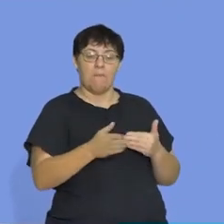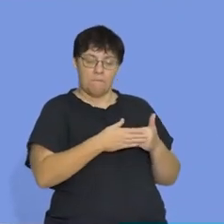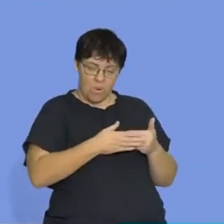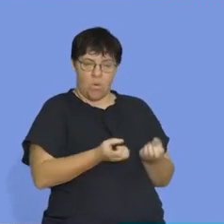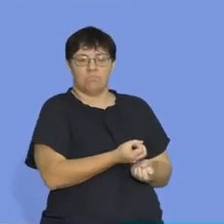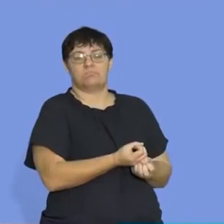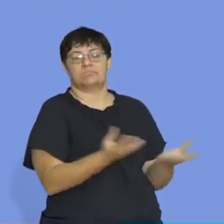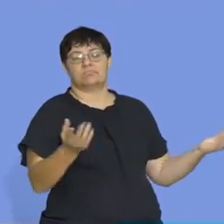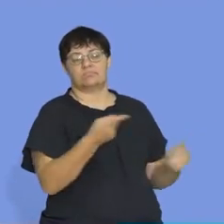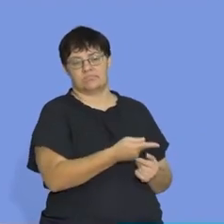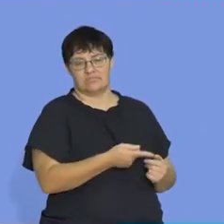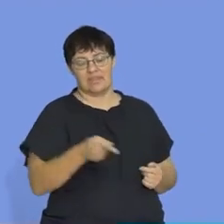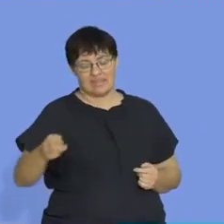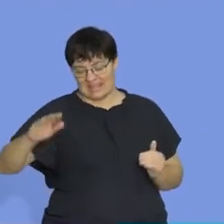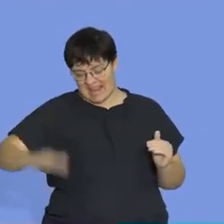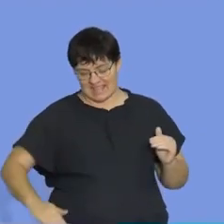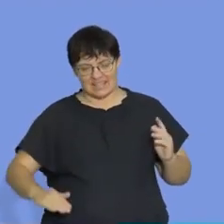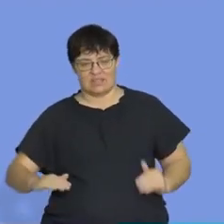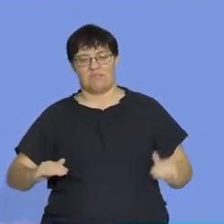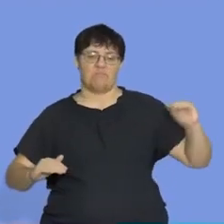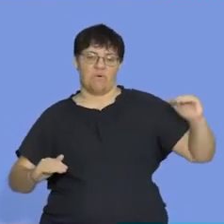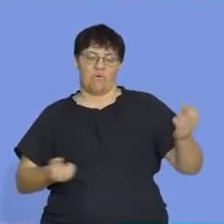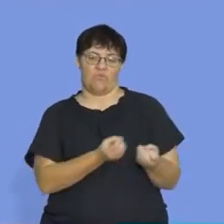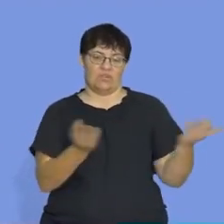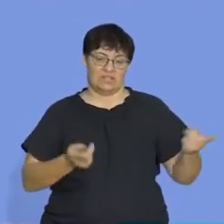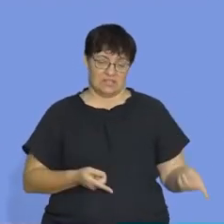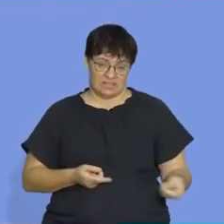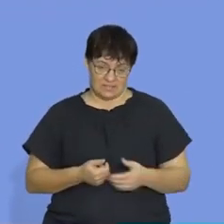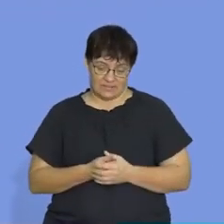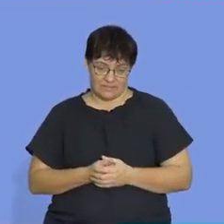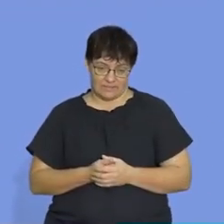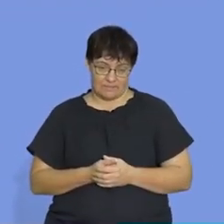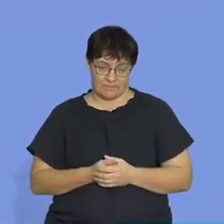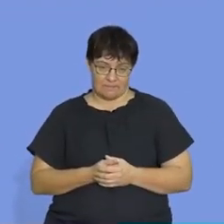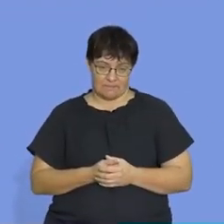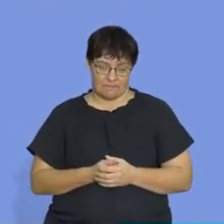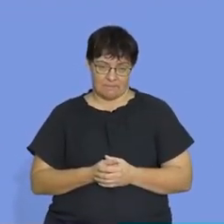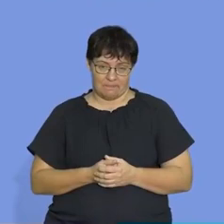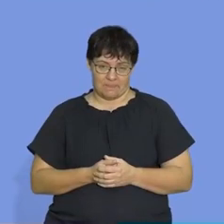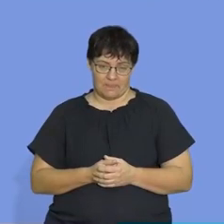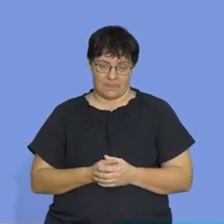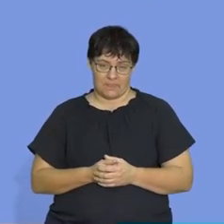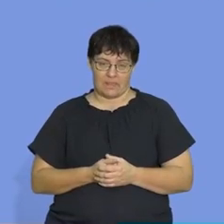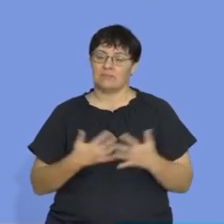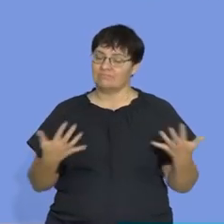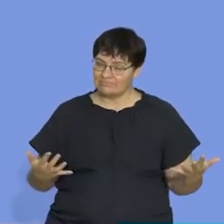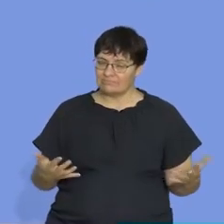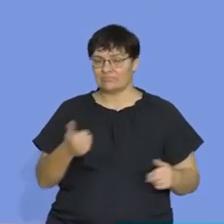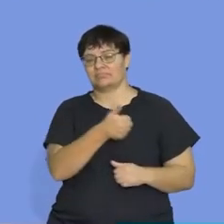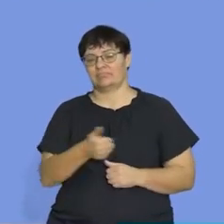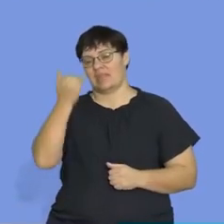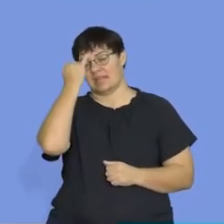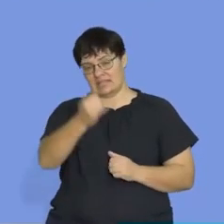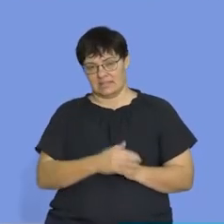is less than the amount of energy that is actually released when these new bonds are formed. So that's the main idea. So the